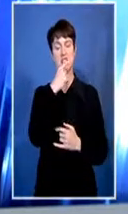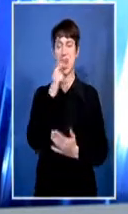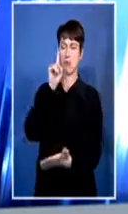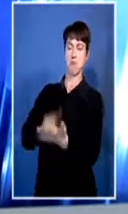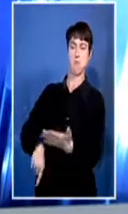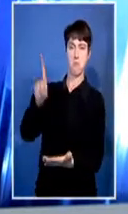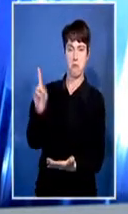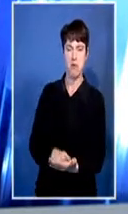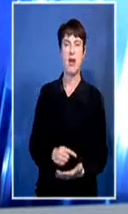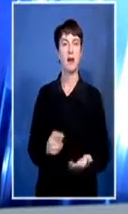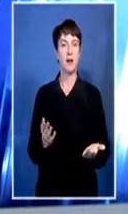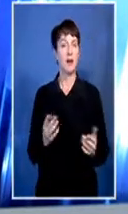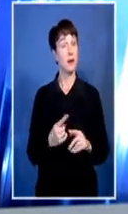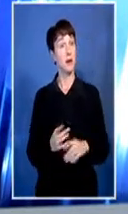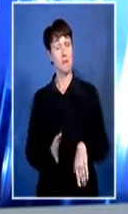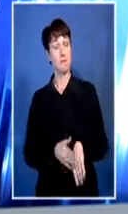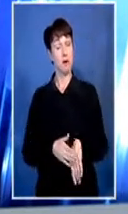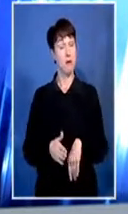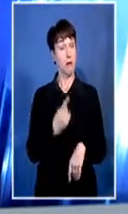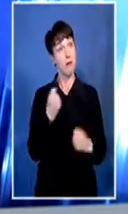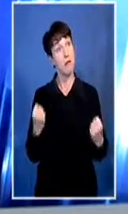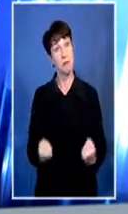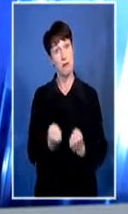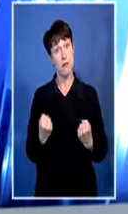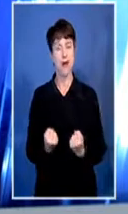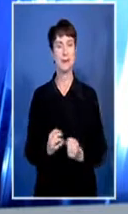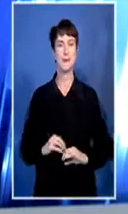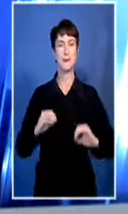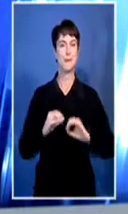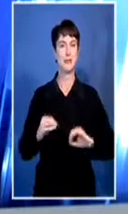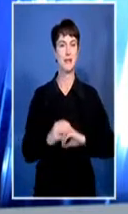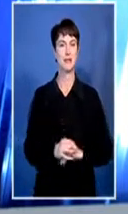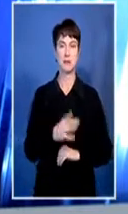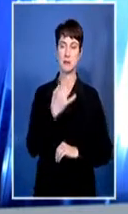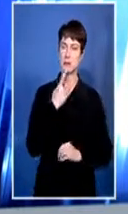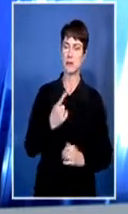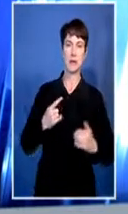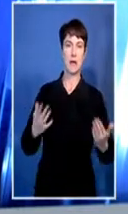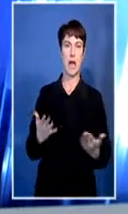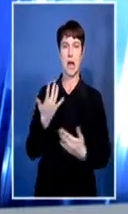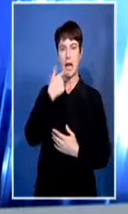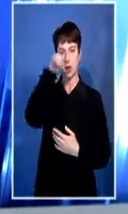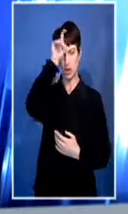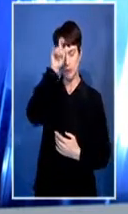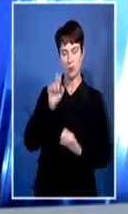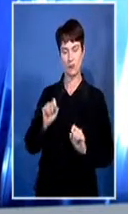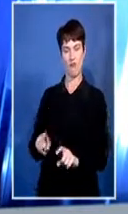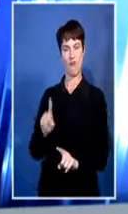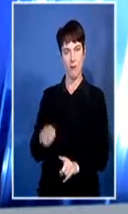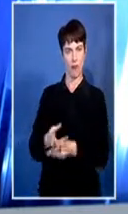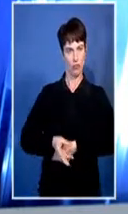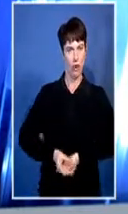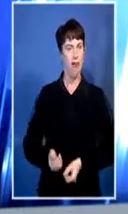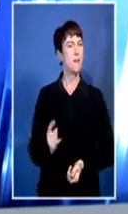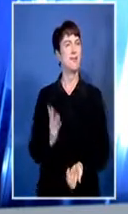violence, etc. But other than that, they haven't been very proactive on the ground. They've talked about Egyptian-led solutions, etc. But